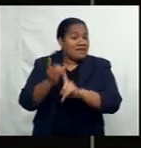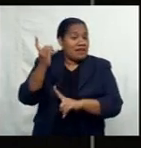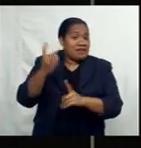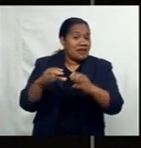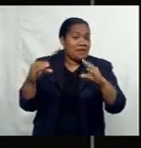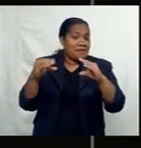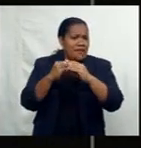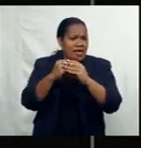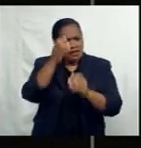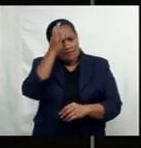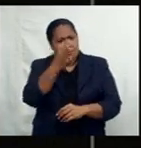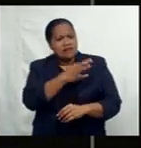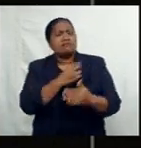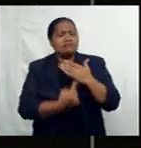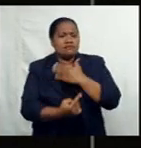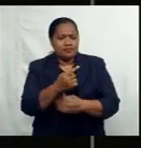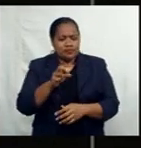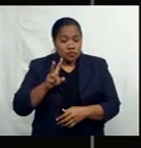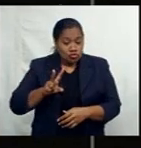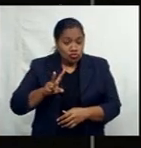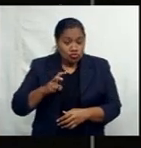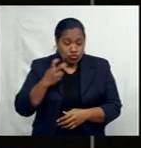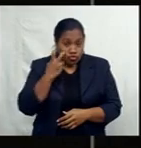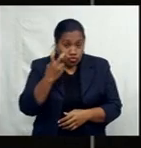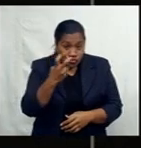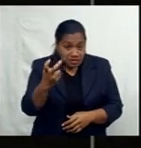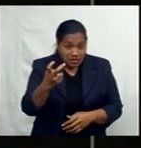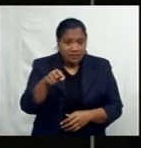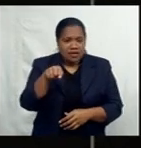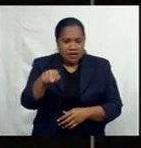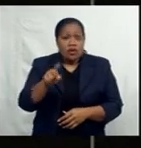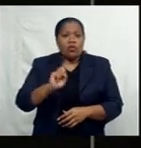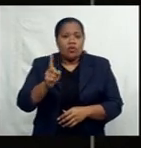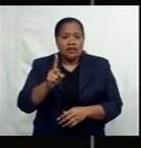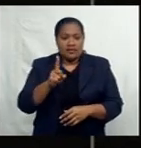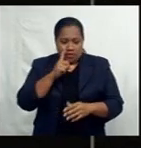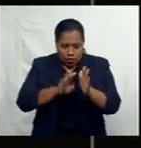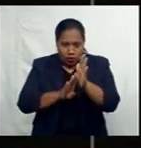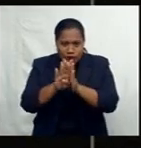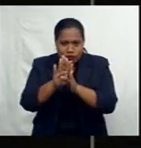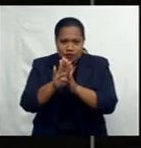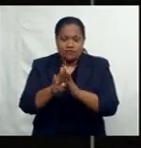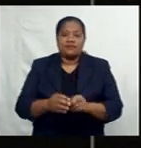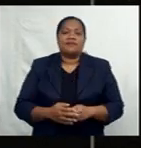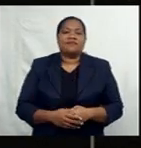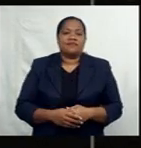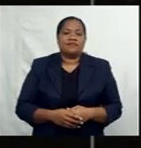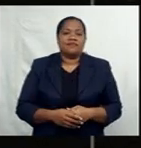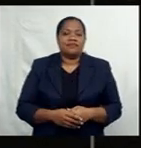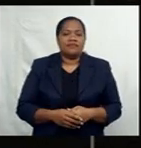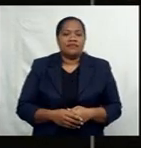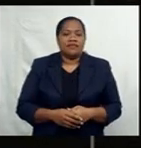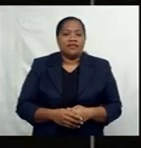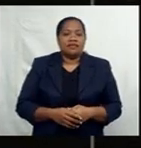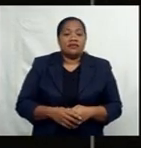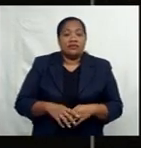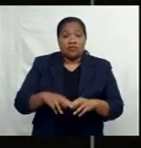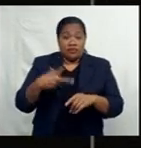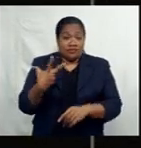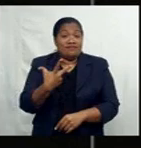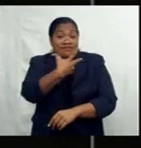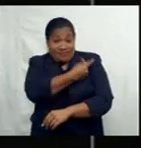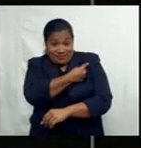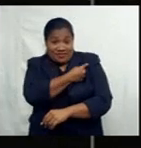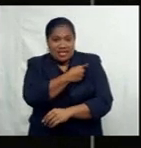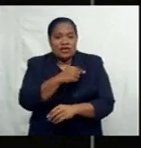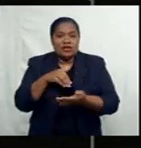believes tourism is the key to Fiji's recovery post-COVID-19. Eric Elbers says Fiji being able to